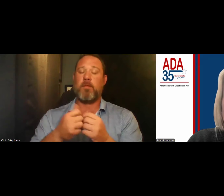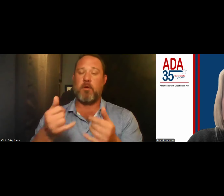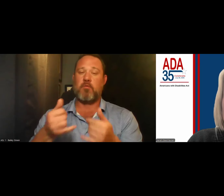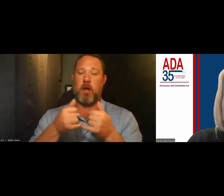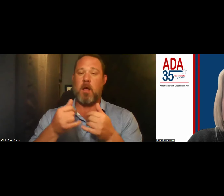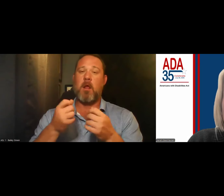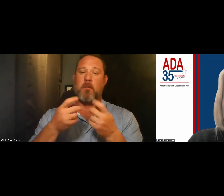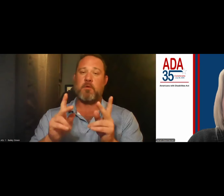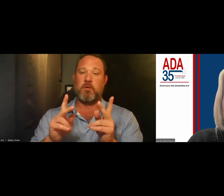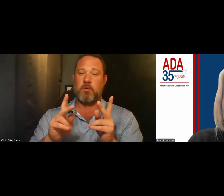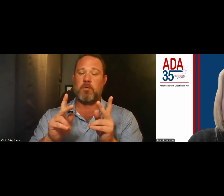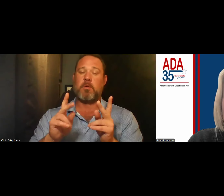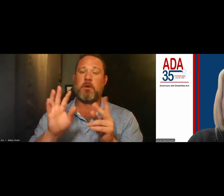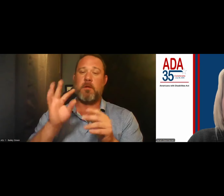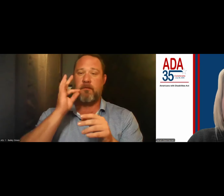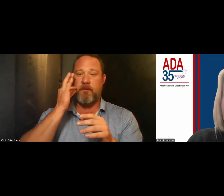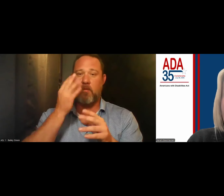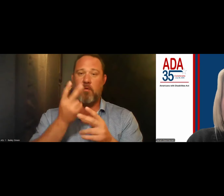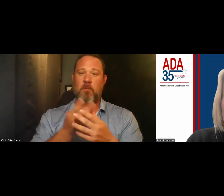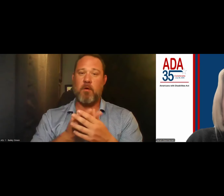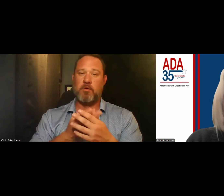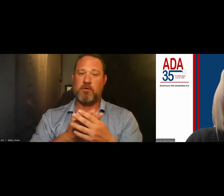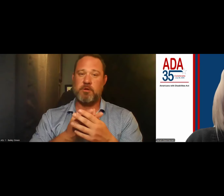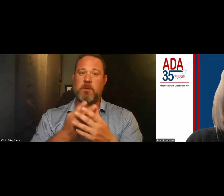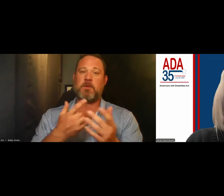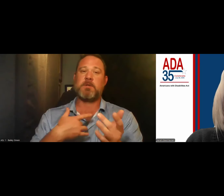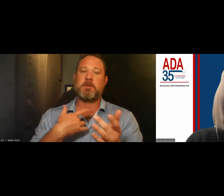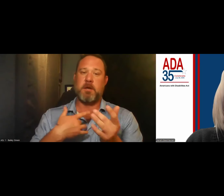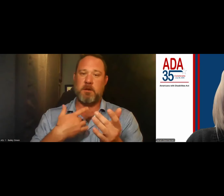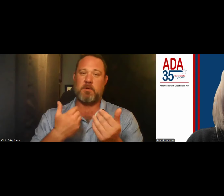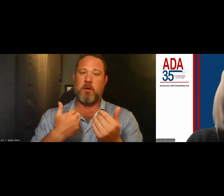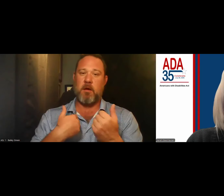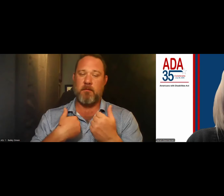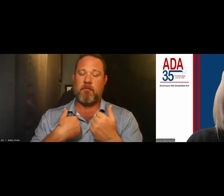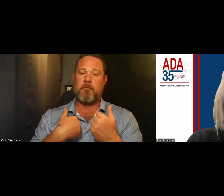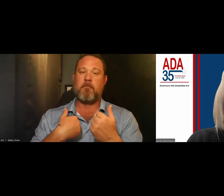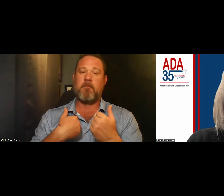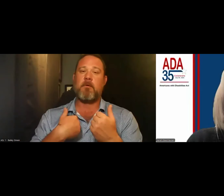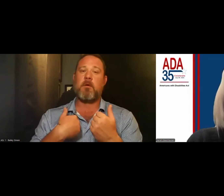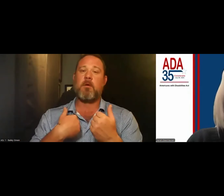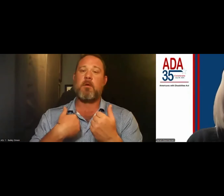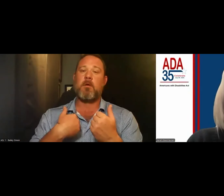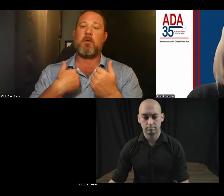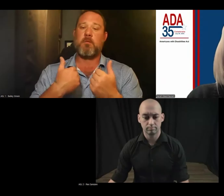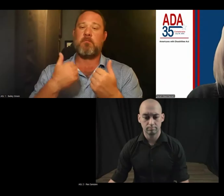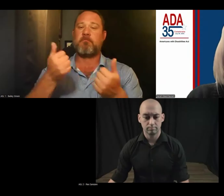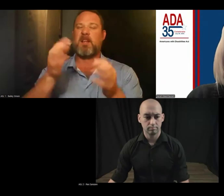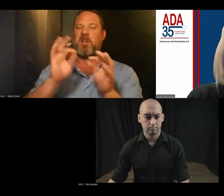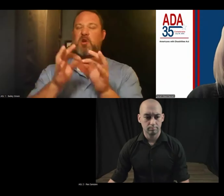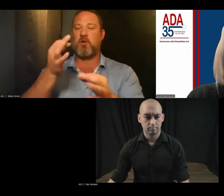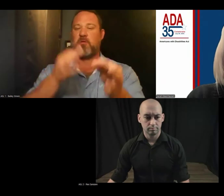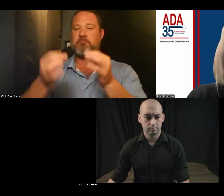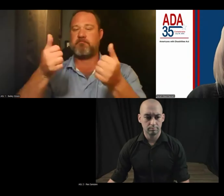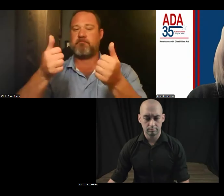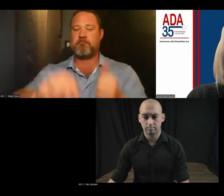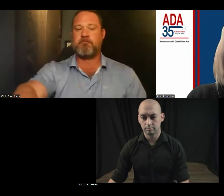opportunity. And with the federal partnership, we're just really excited to have this, just magnifying across